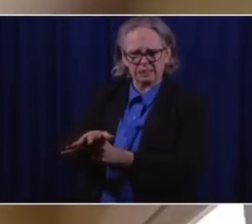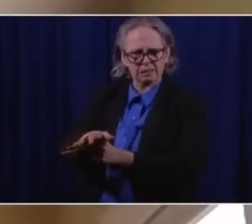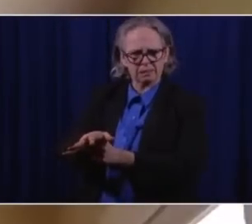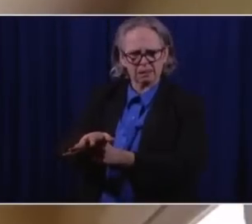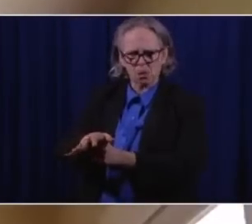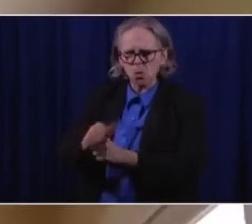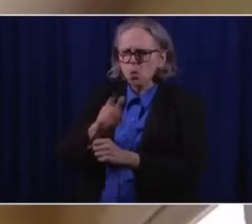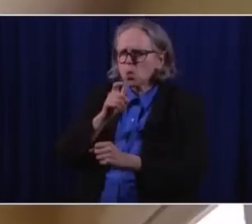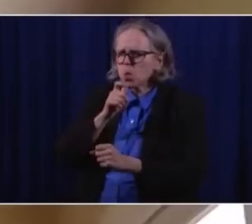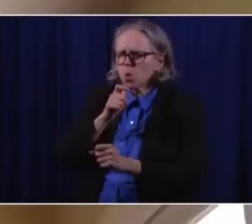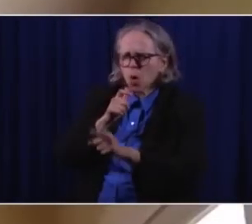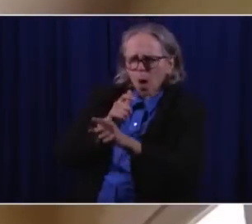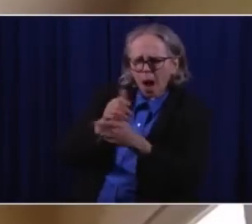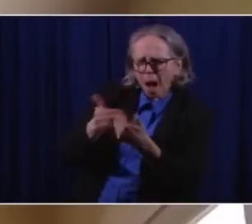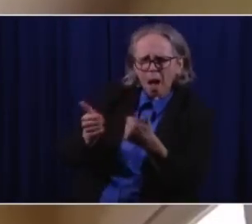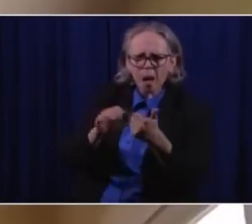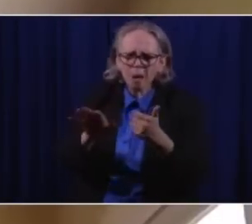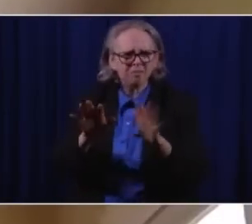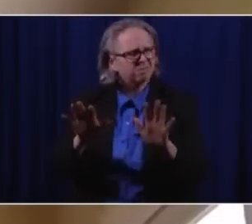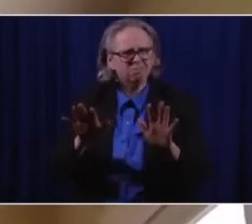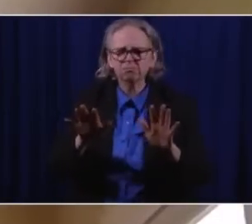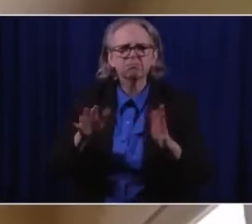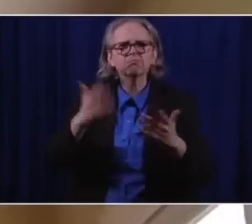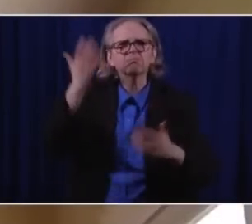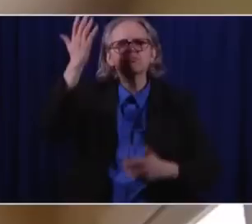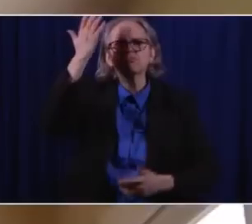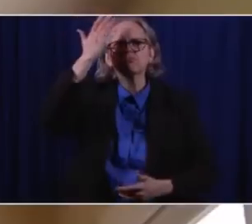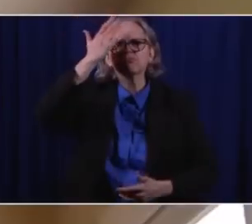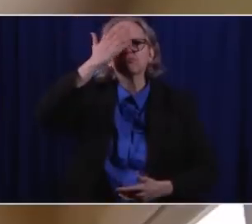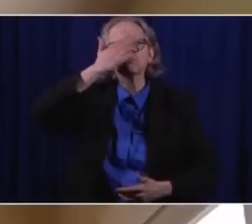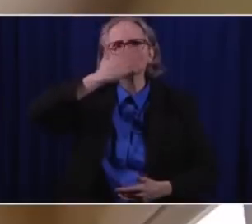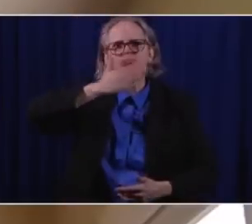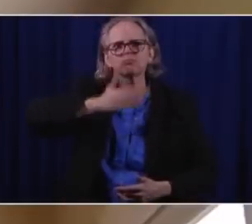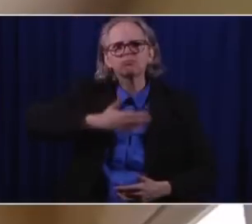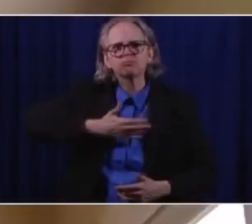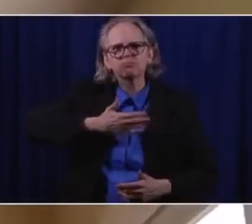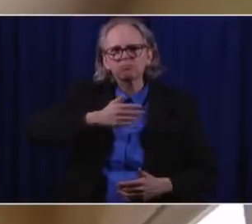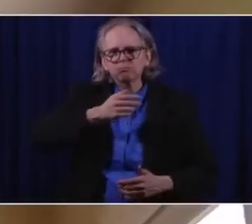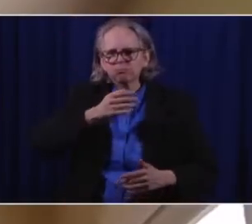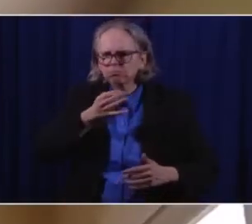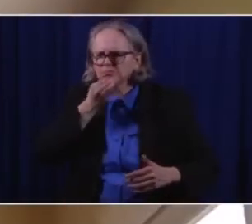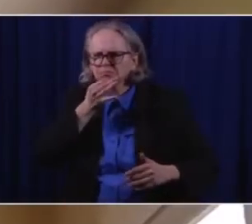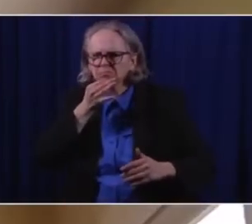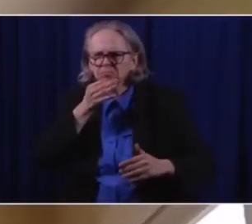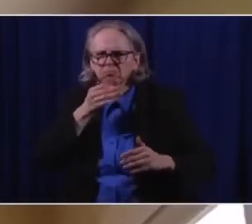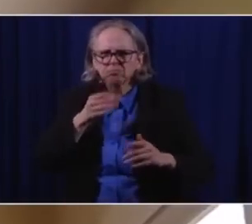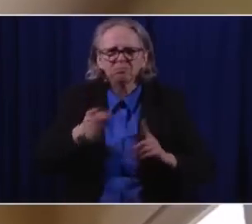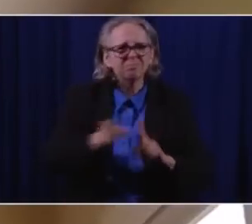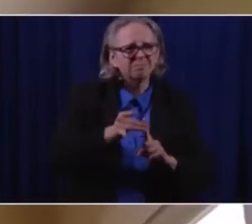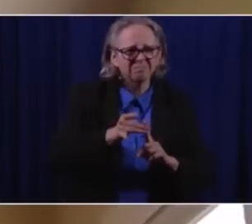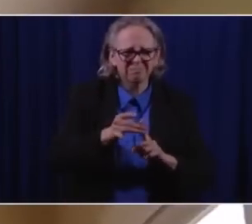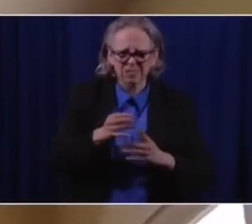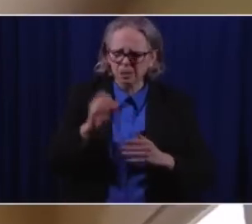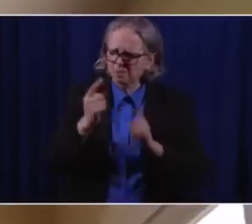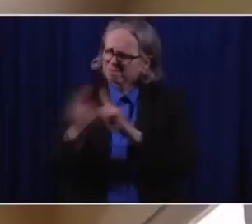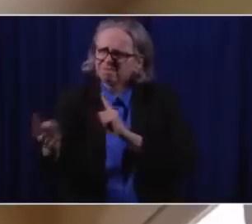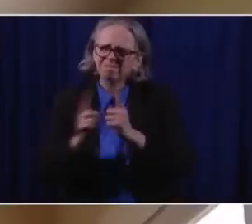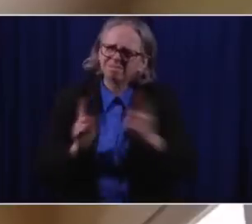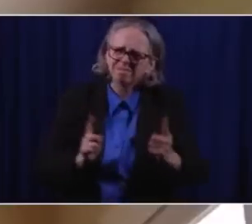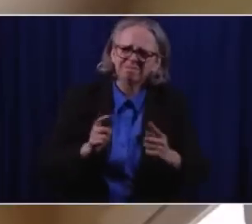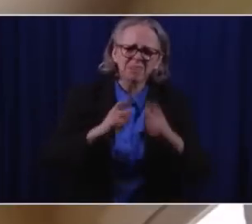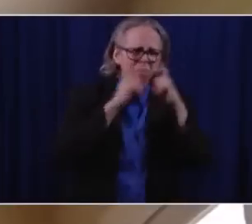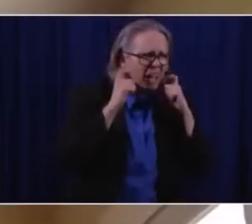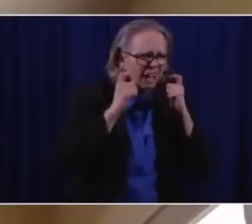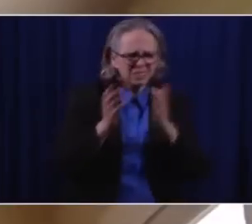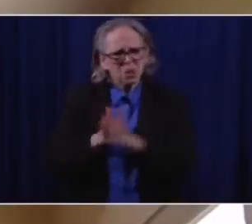no symptoms. So we need to practice social distancing, wear our masks, wash our hands, and keep our